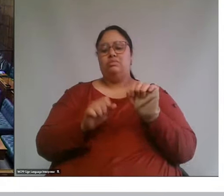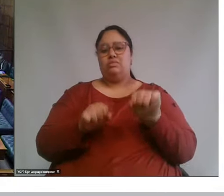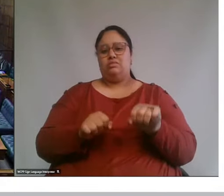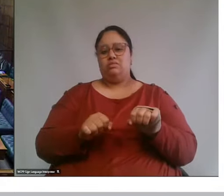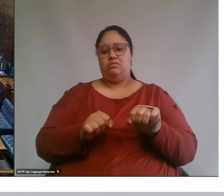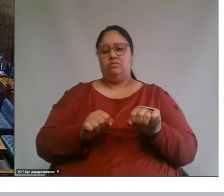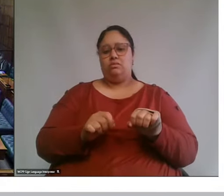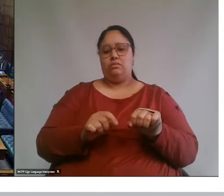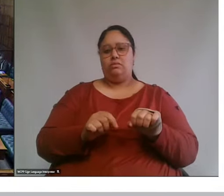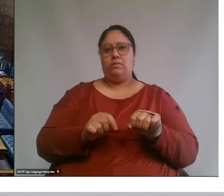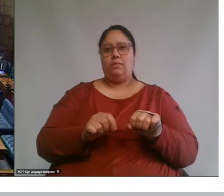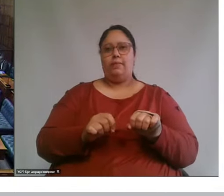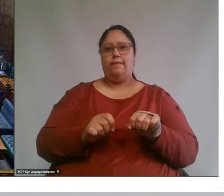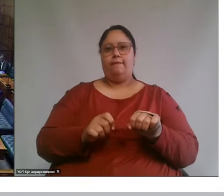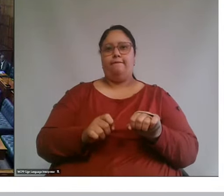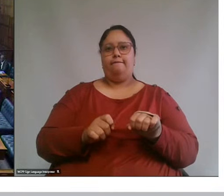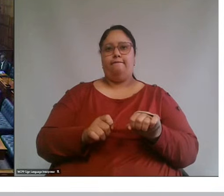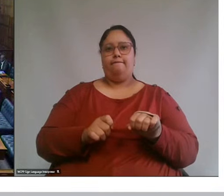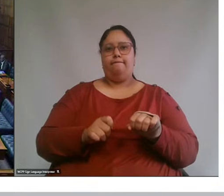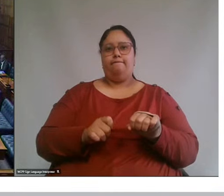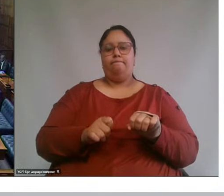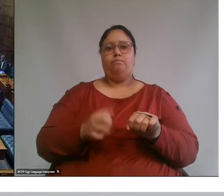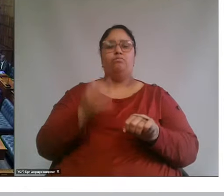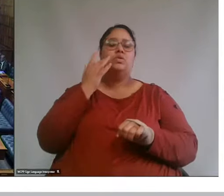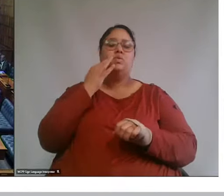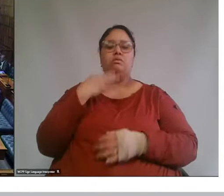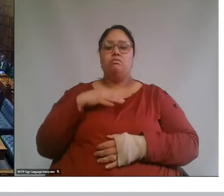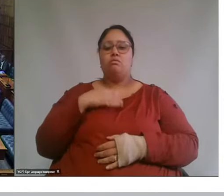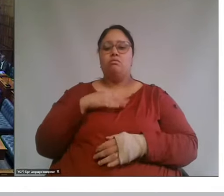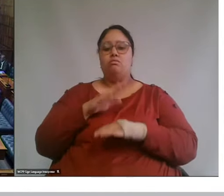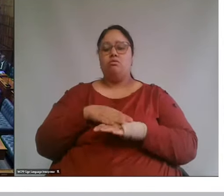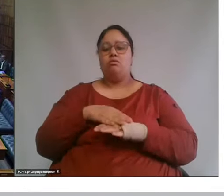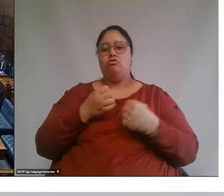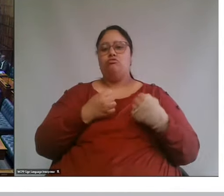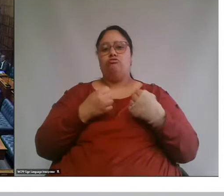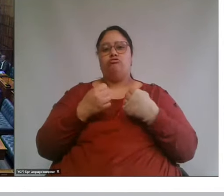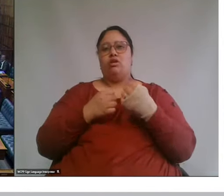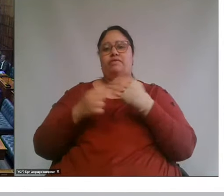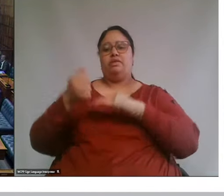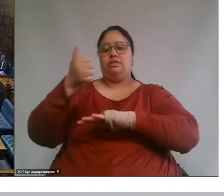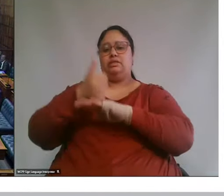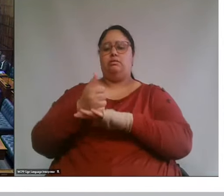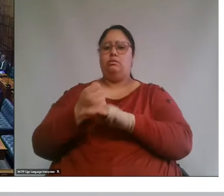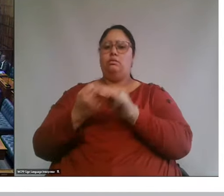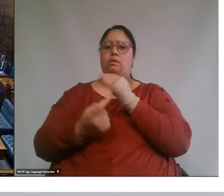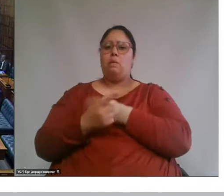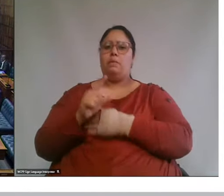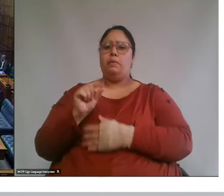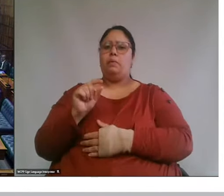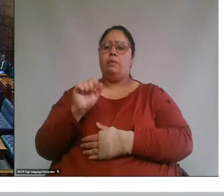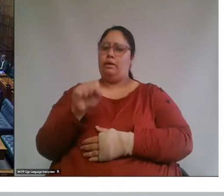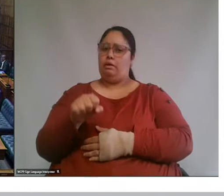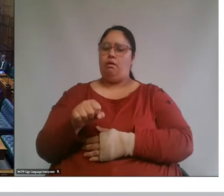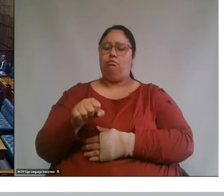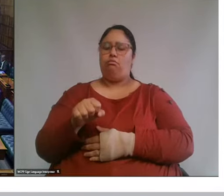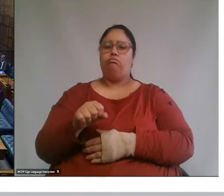uh when girls are on the driving seat things do happen no offense no